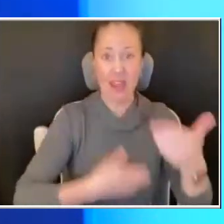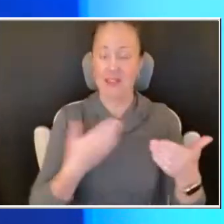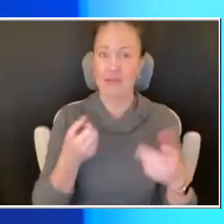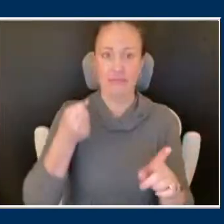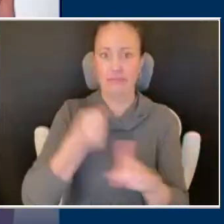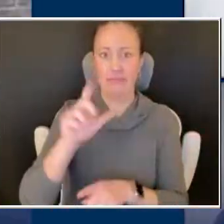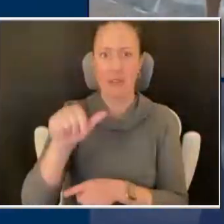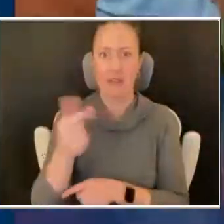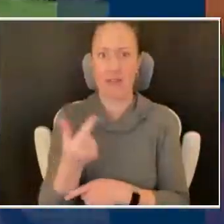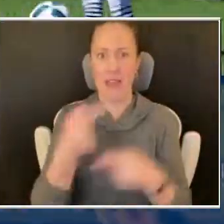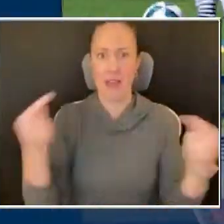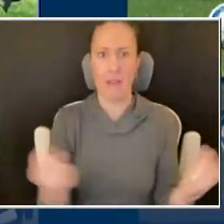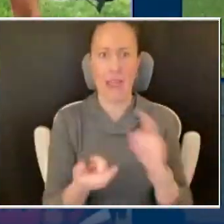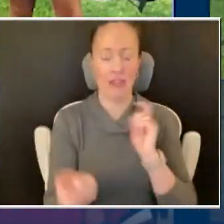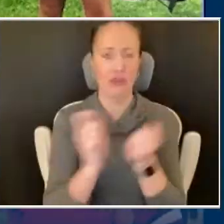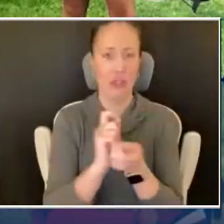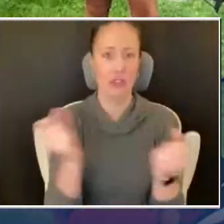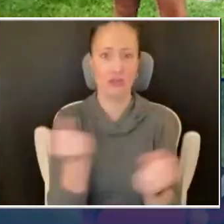everything.